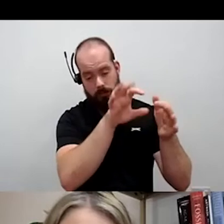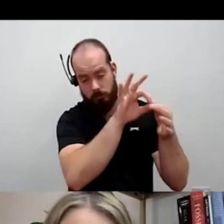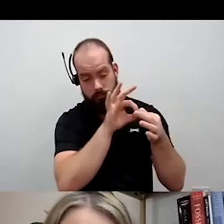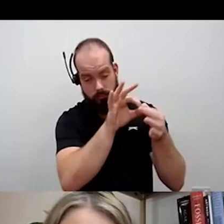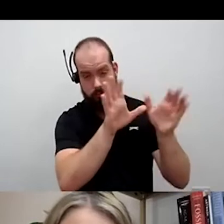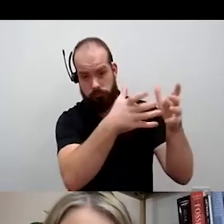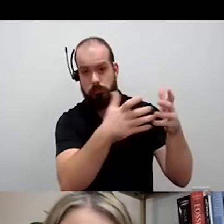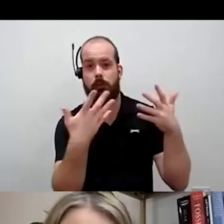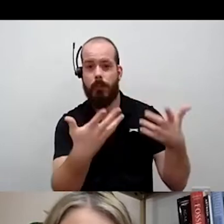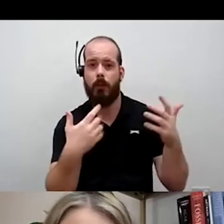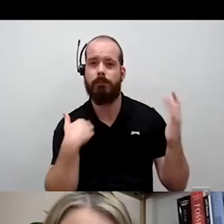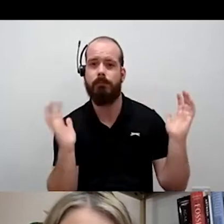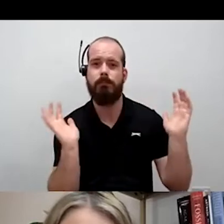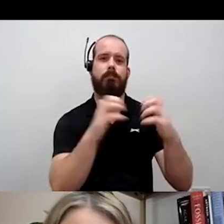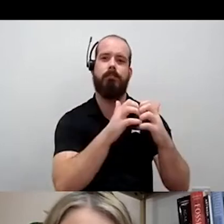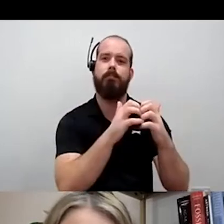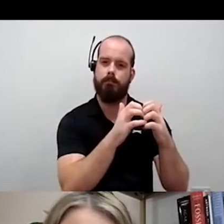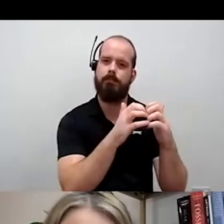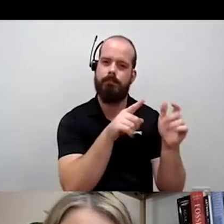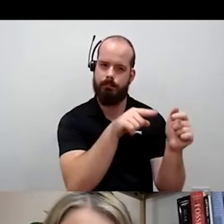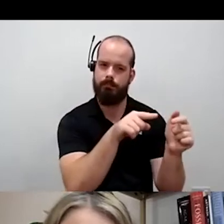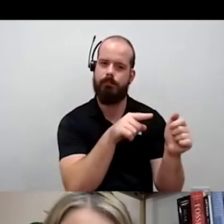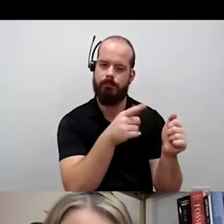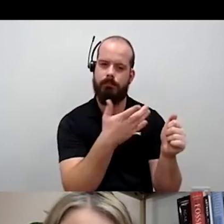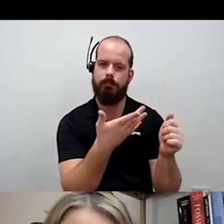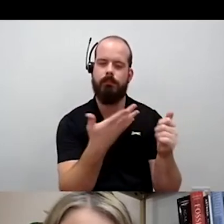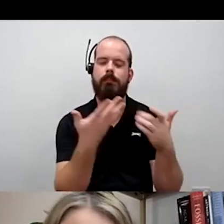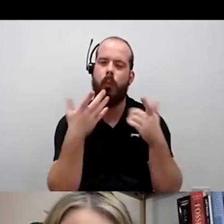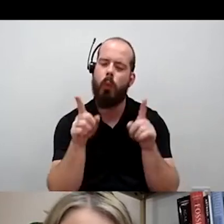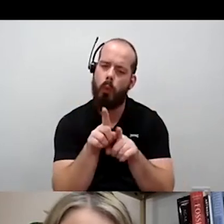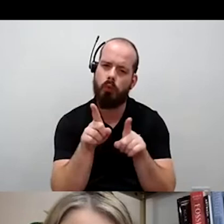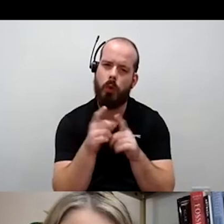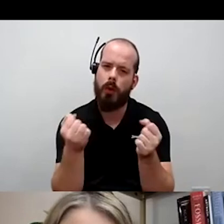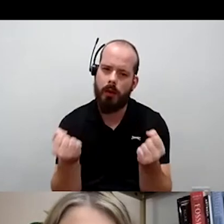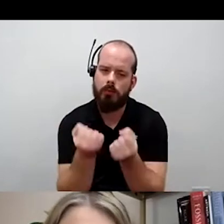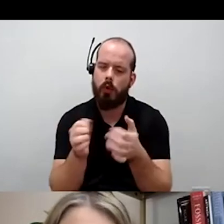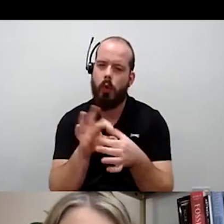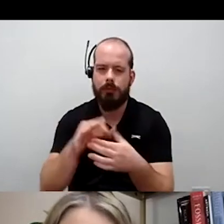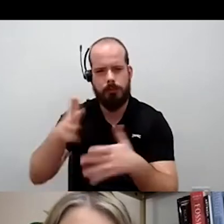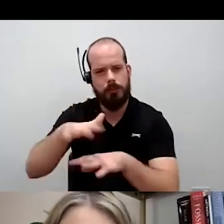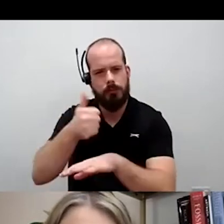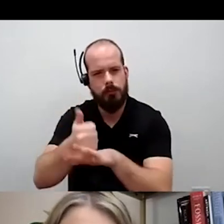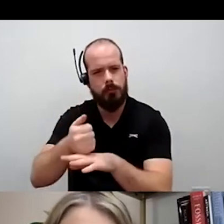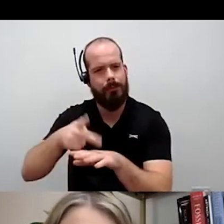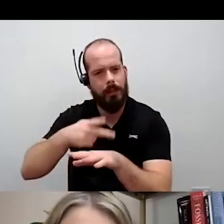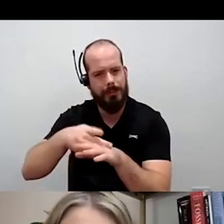meet them. There are also quite a lot of energy cooperatives in Argentina, in the